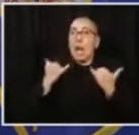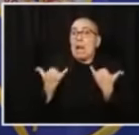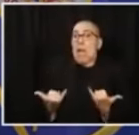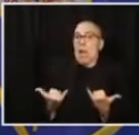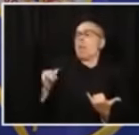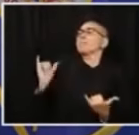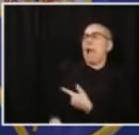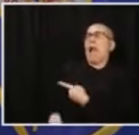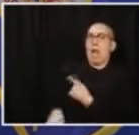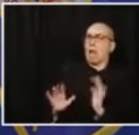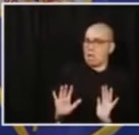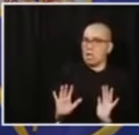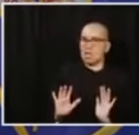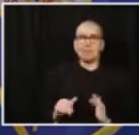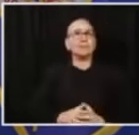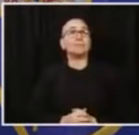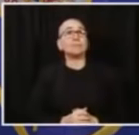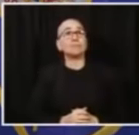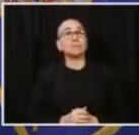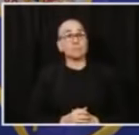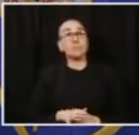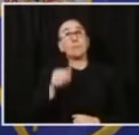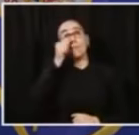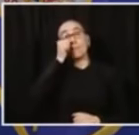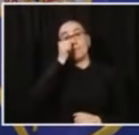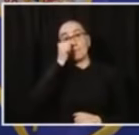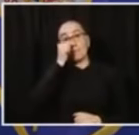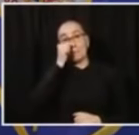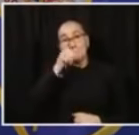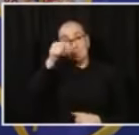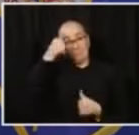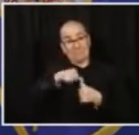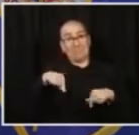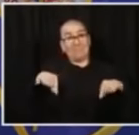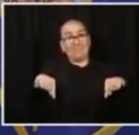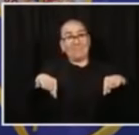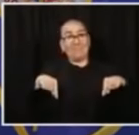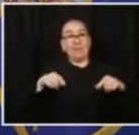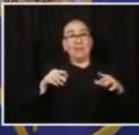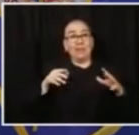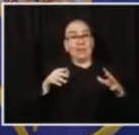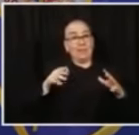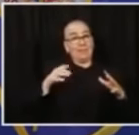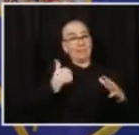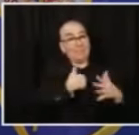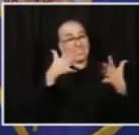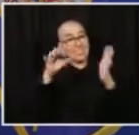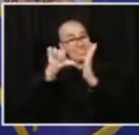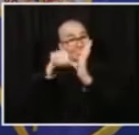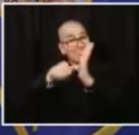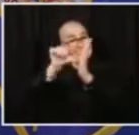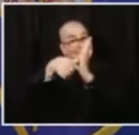as well that this will continue to open up as more vaccine becomes available.